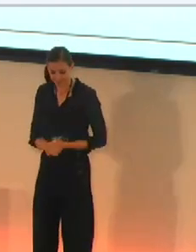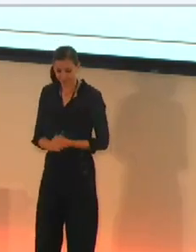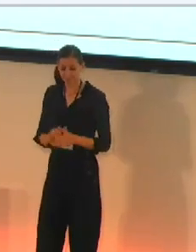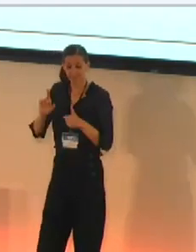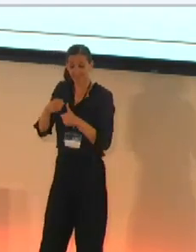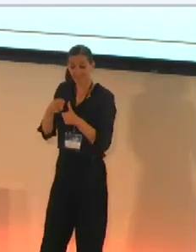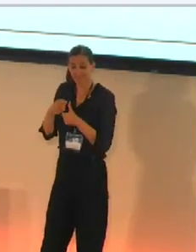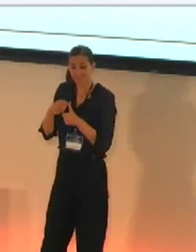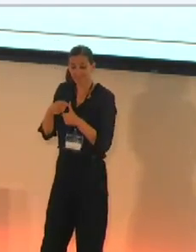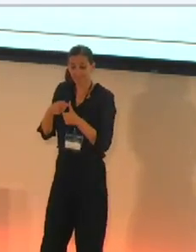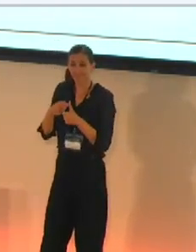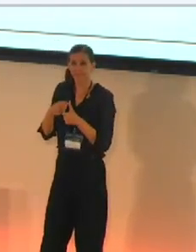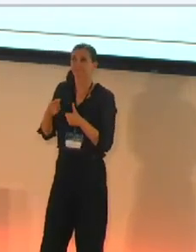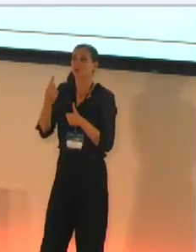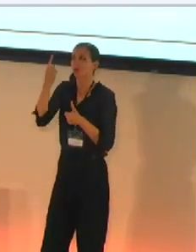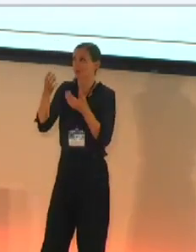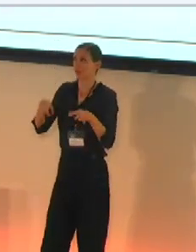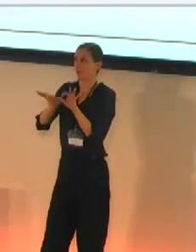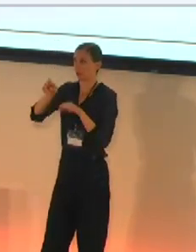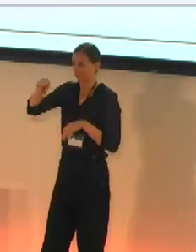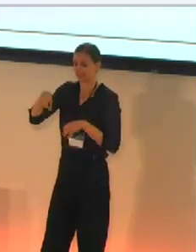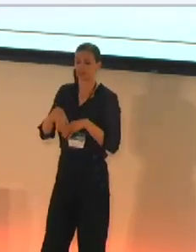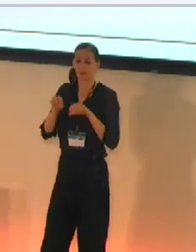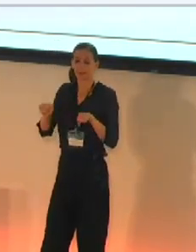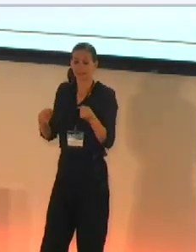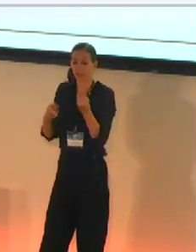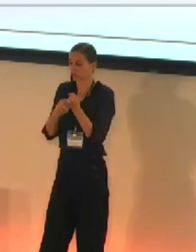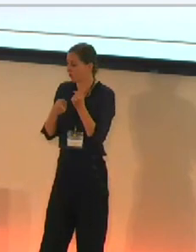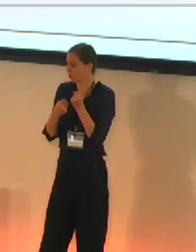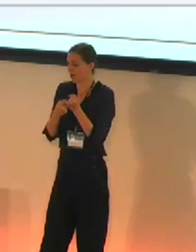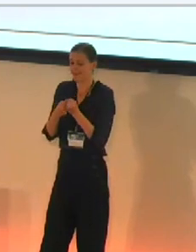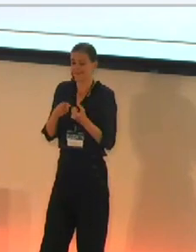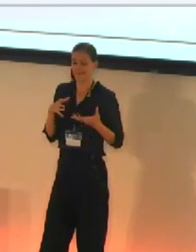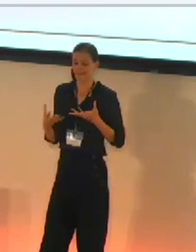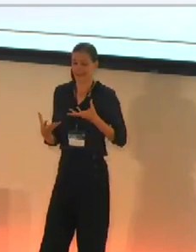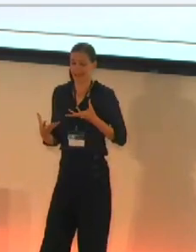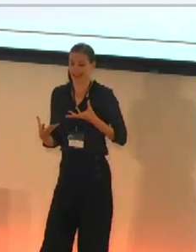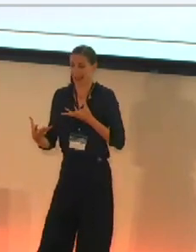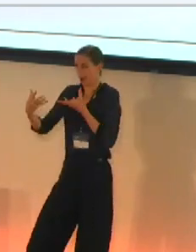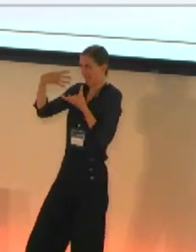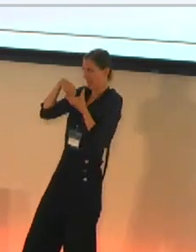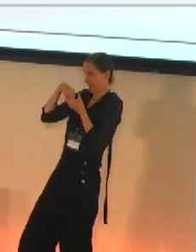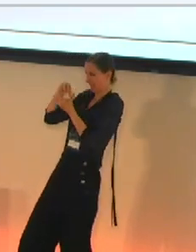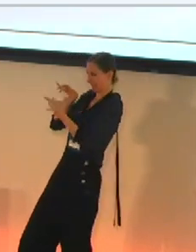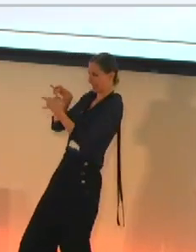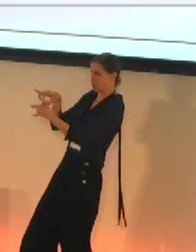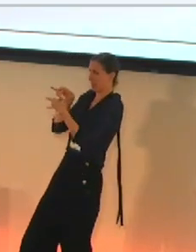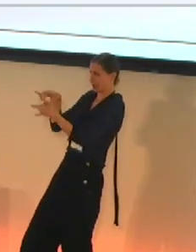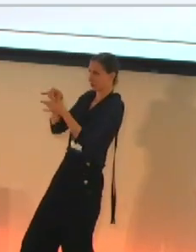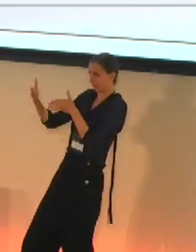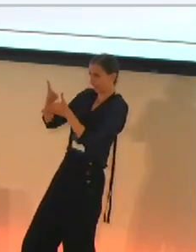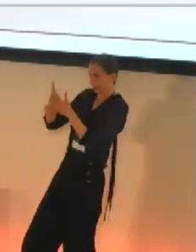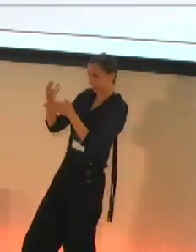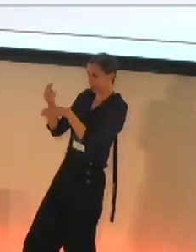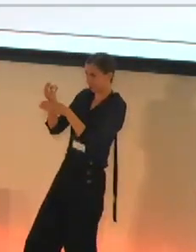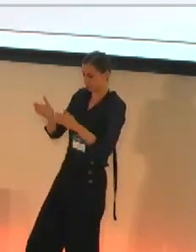one of the primary needs was the ability to support embodied interaction between users. Now, in virtual reality,